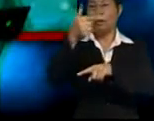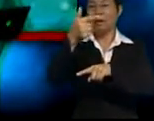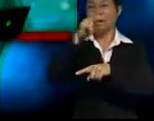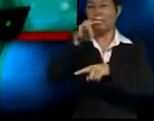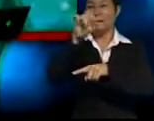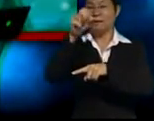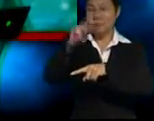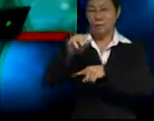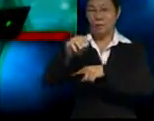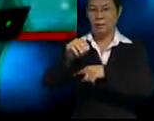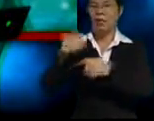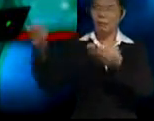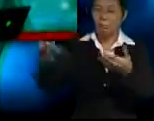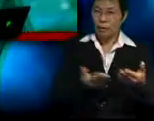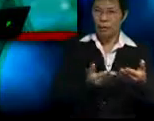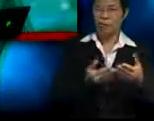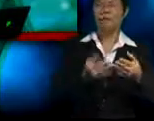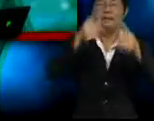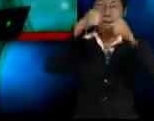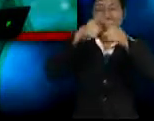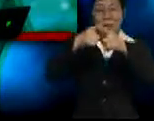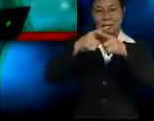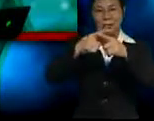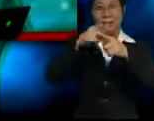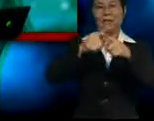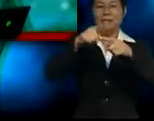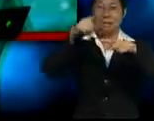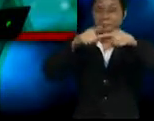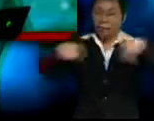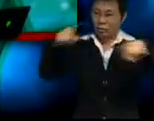about diversity, thus the term